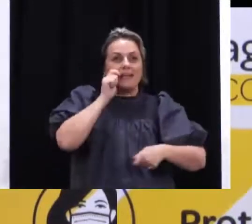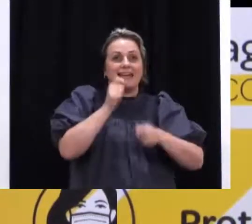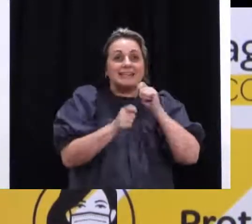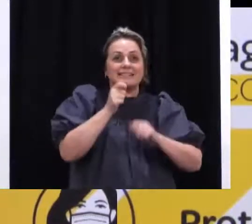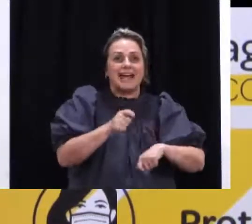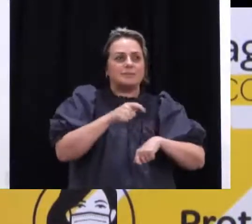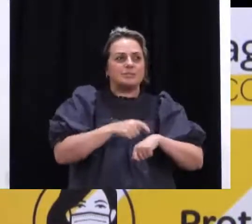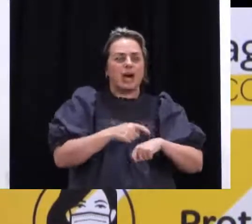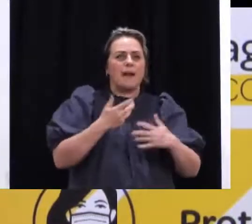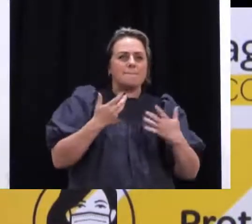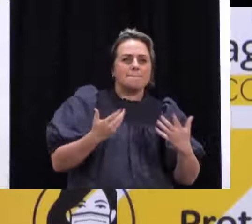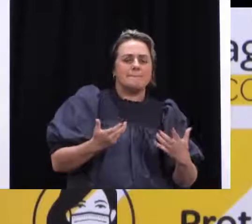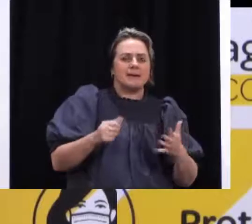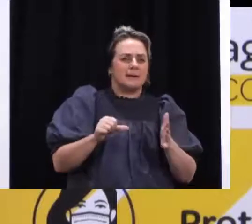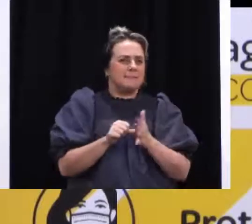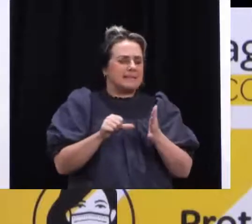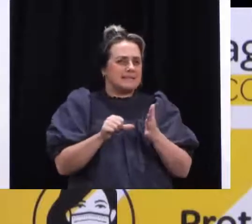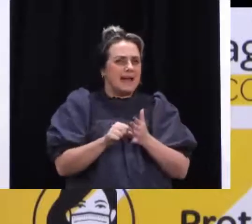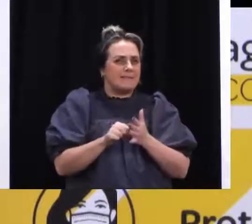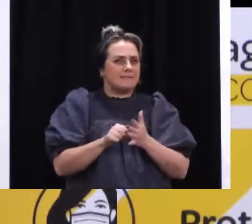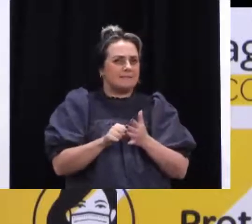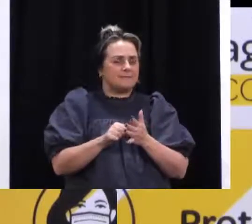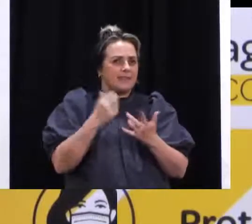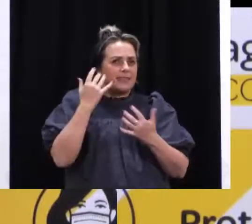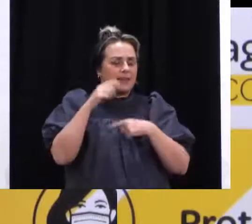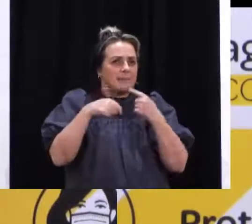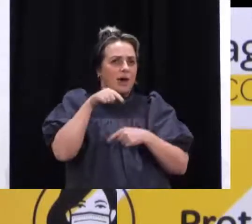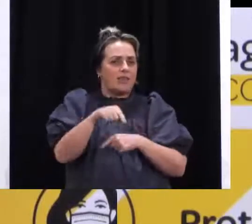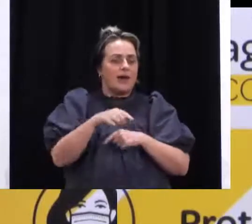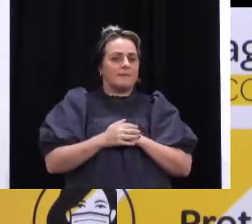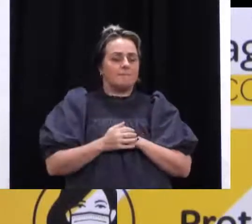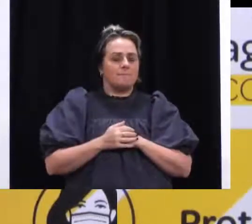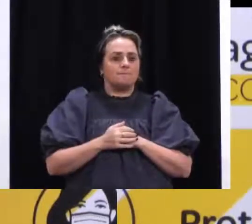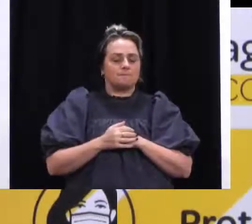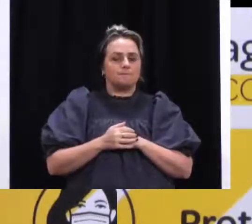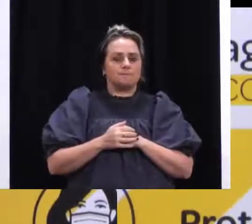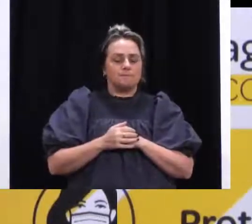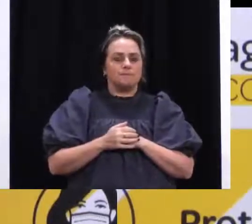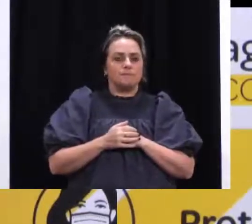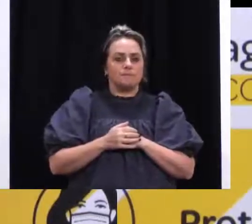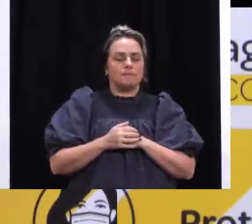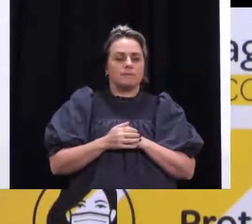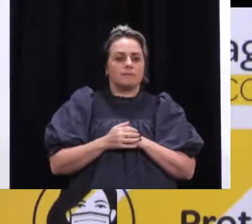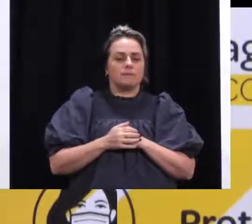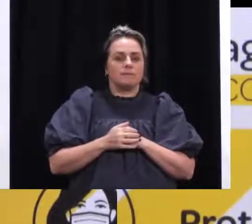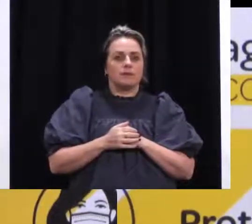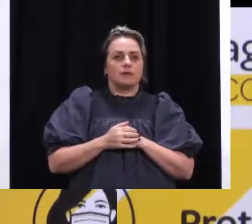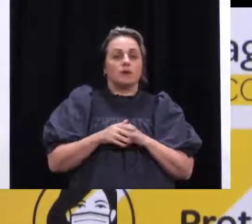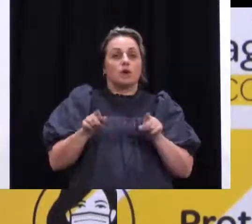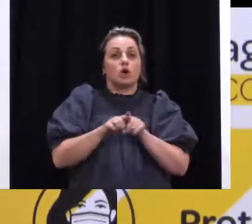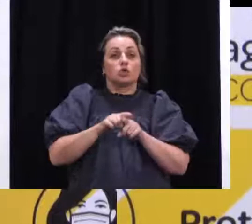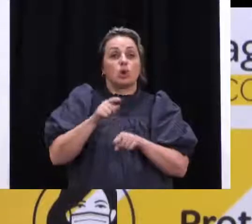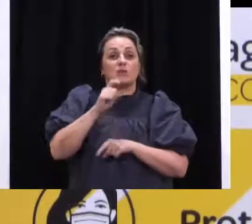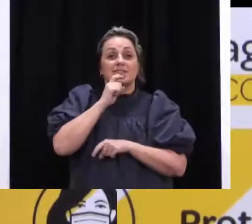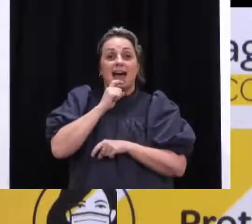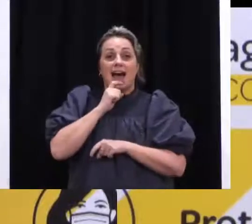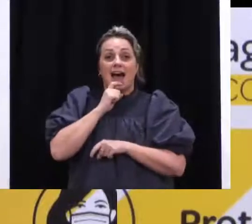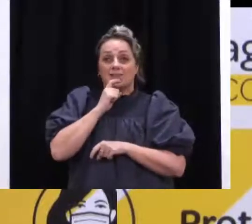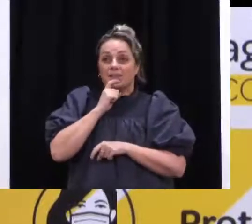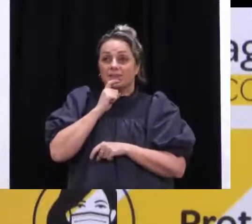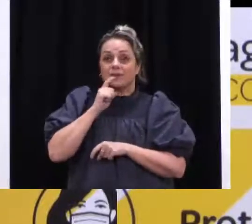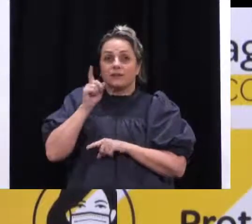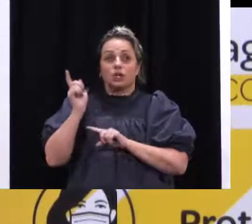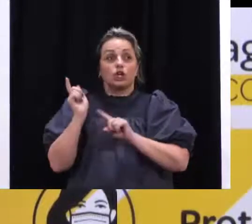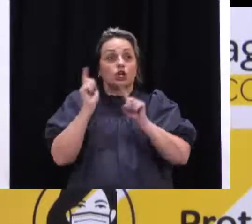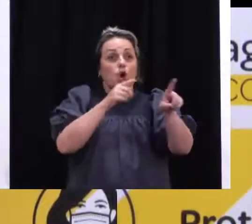be, when we might get to that point where the ability to move, our on-site vaccinators around a bit, that might coincide